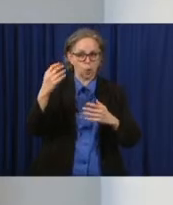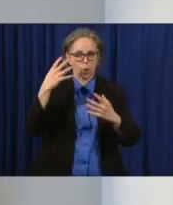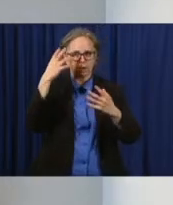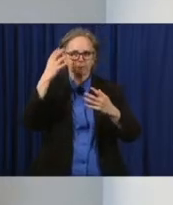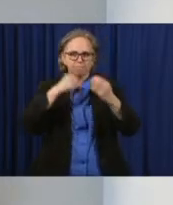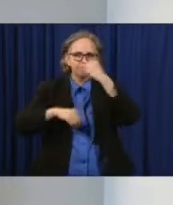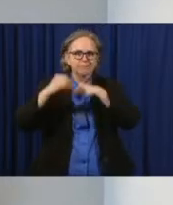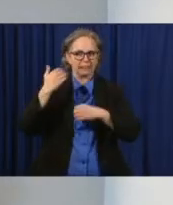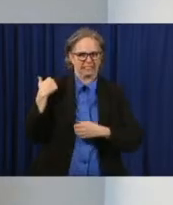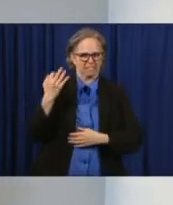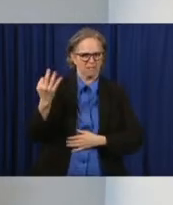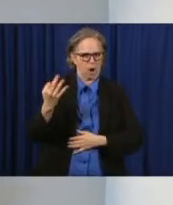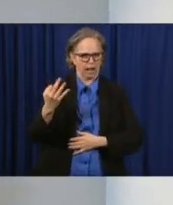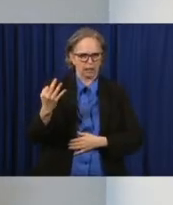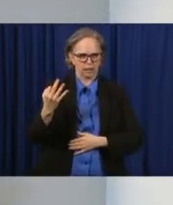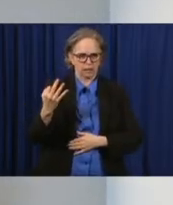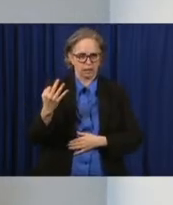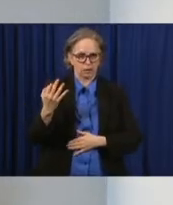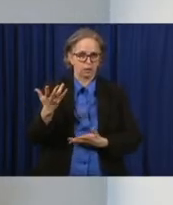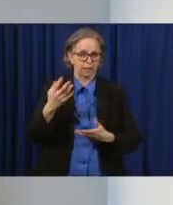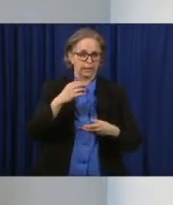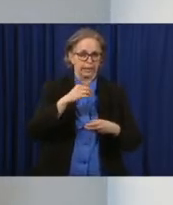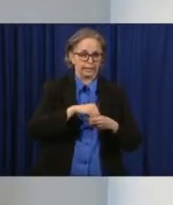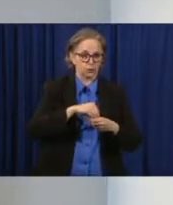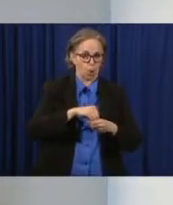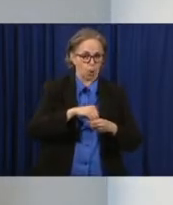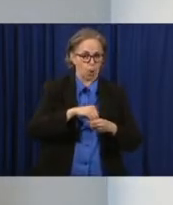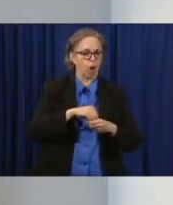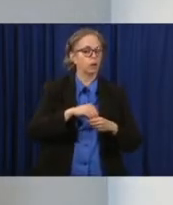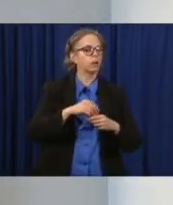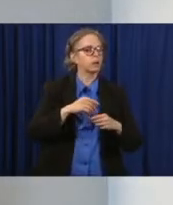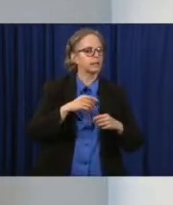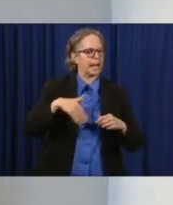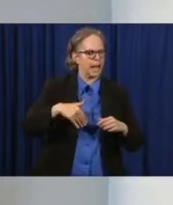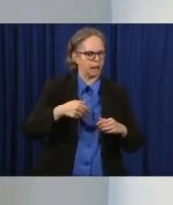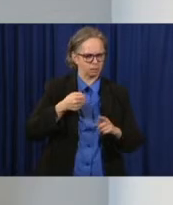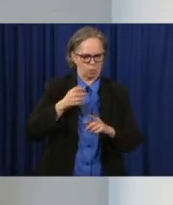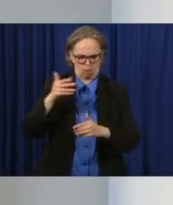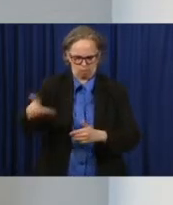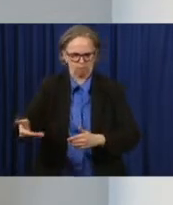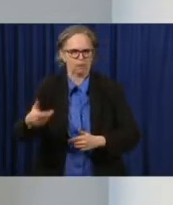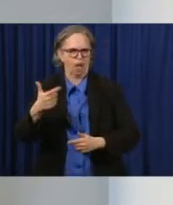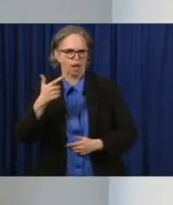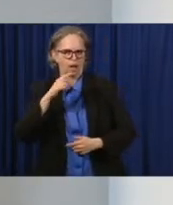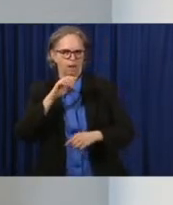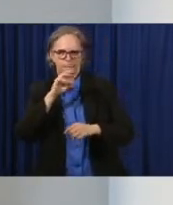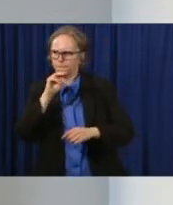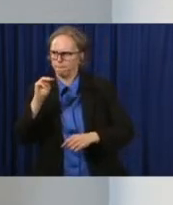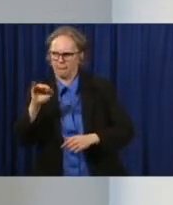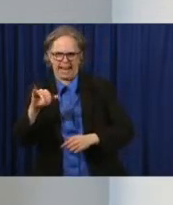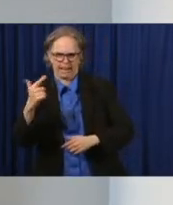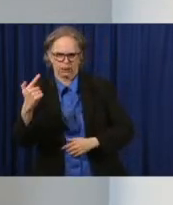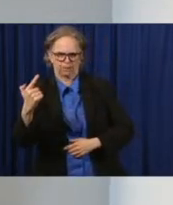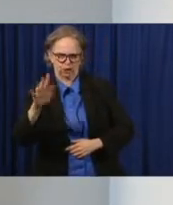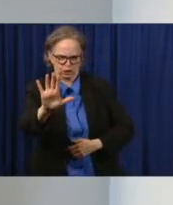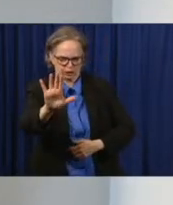Indoor will start on the 21st. And we have